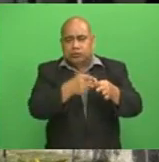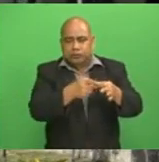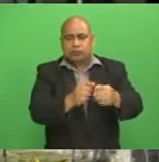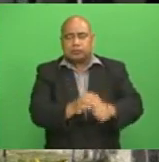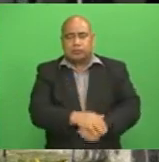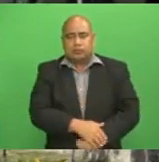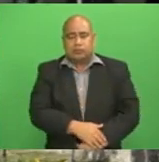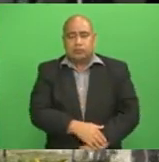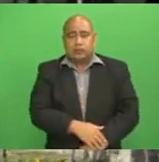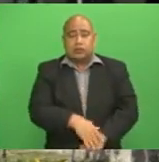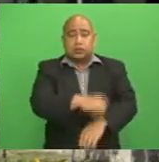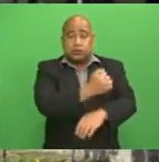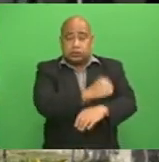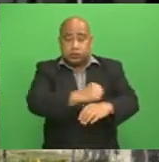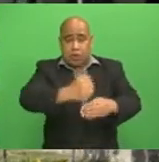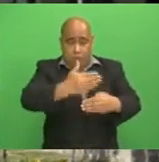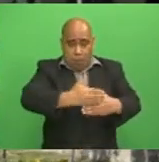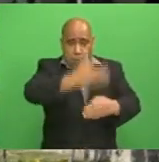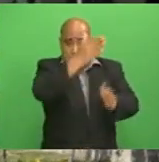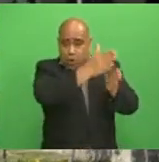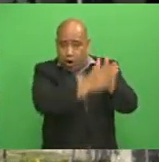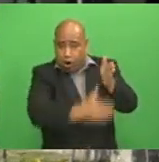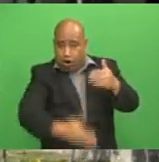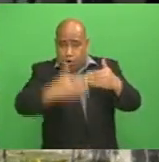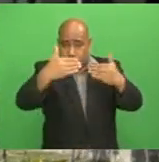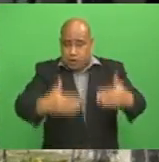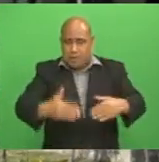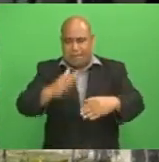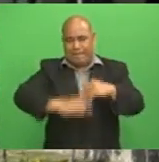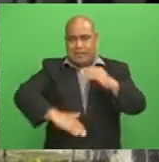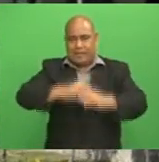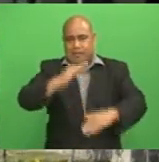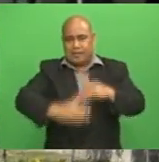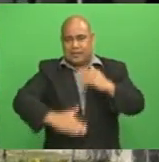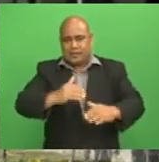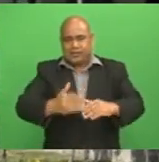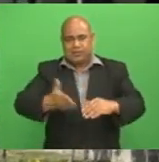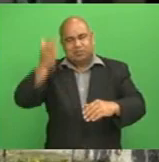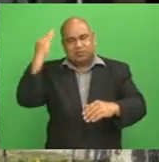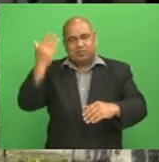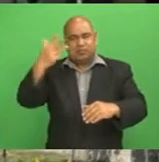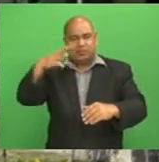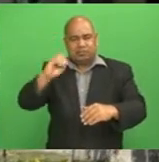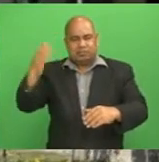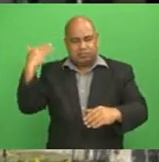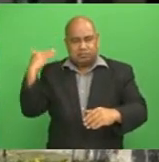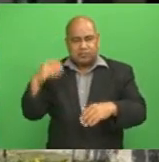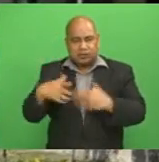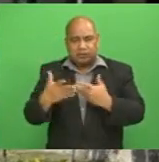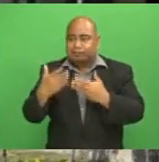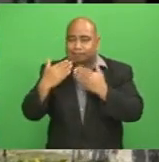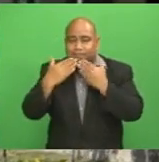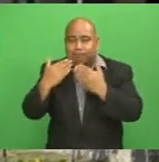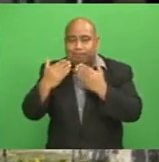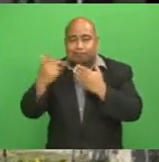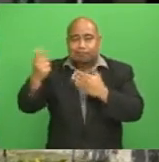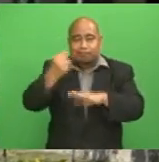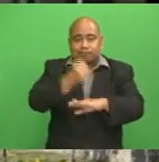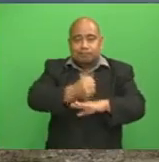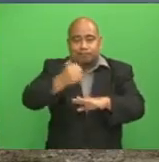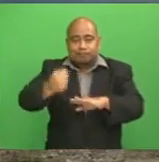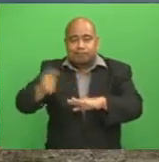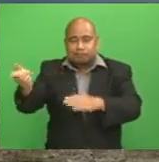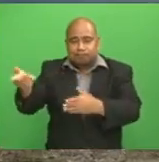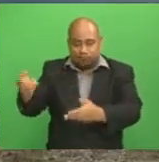in the 90s, and we are thankful for the government in assisting us build a better and stronger seawall as we are vulnerable to coastal